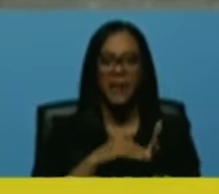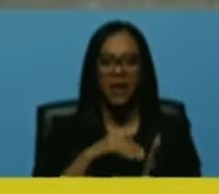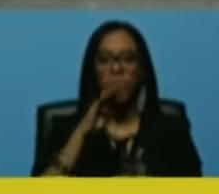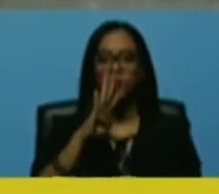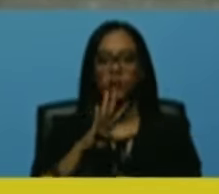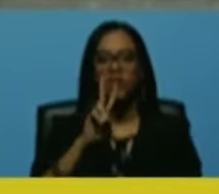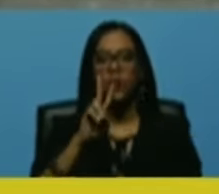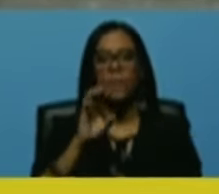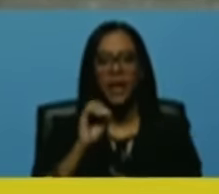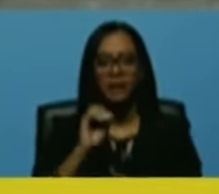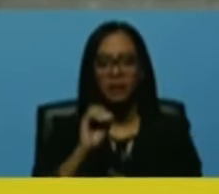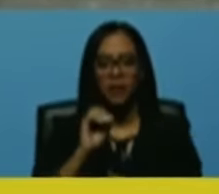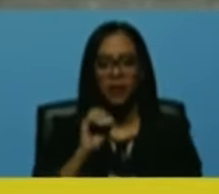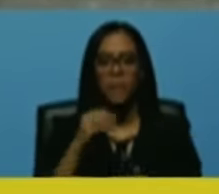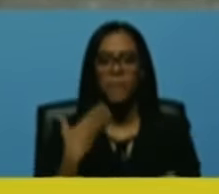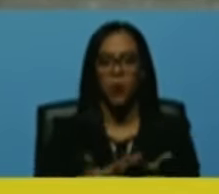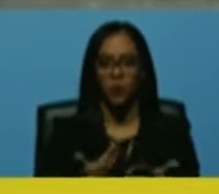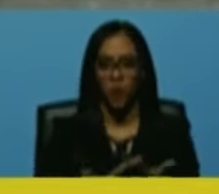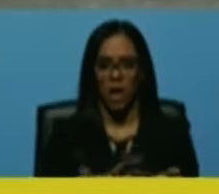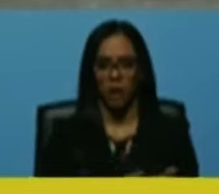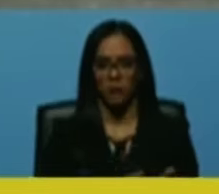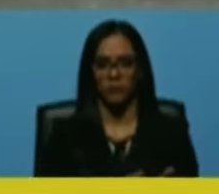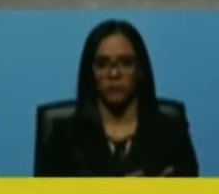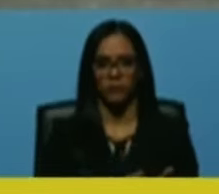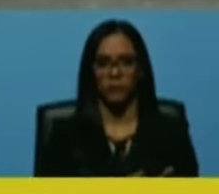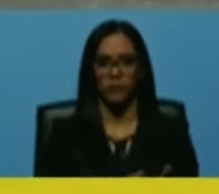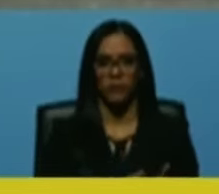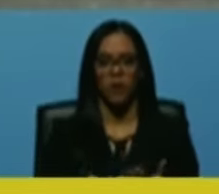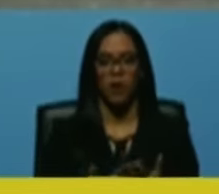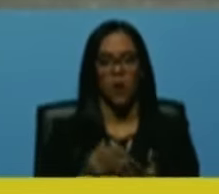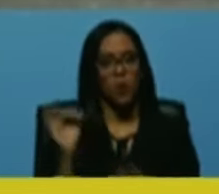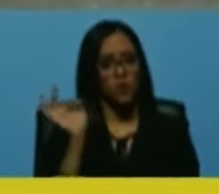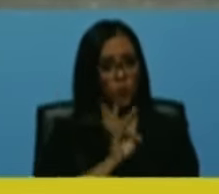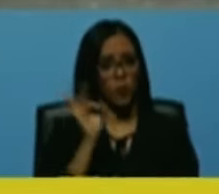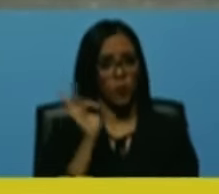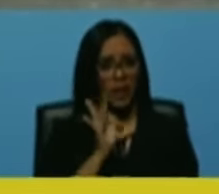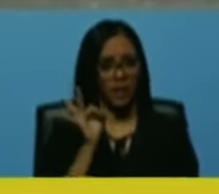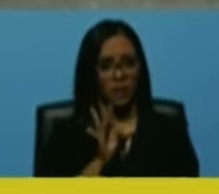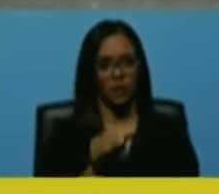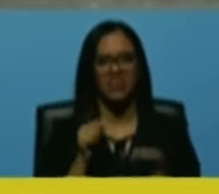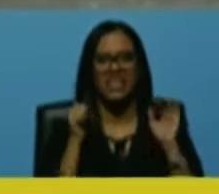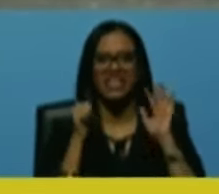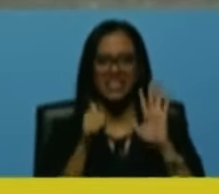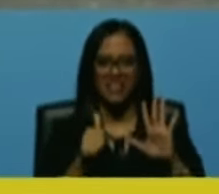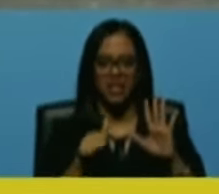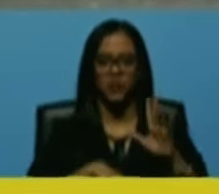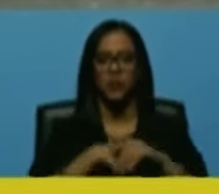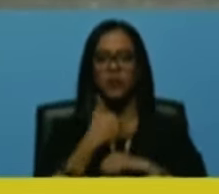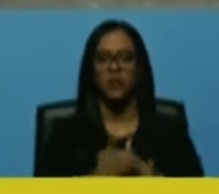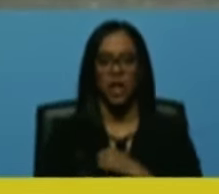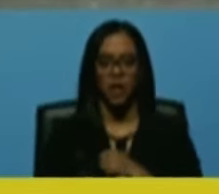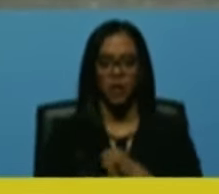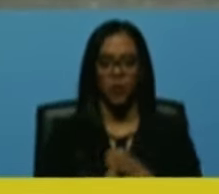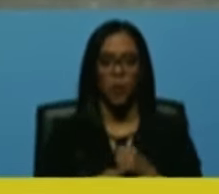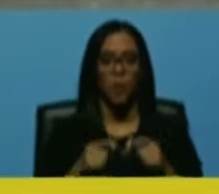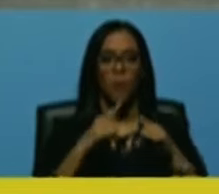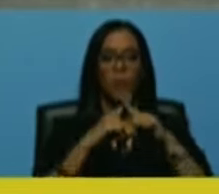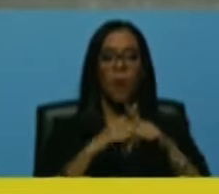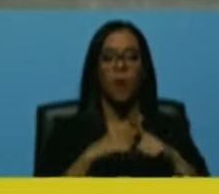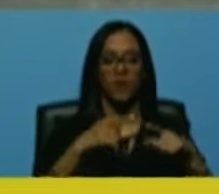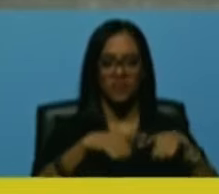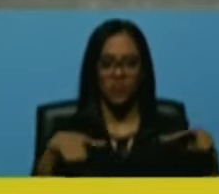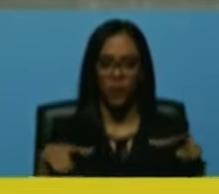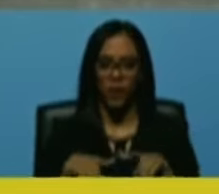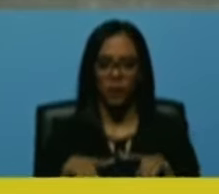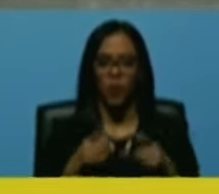27,400 projects, which has been proposed. An average about 6 projects per community